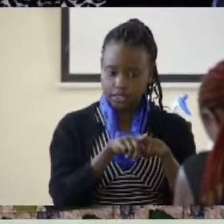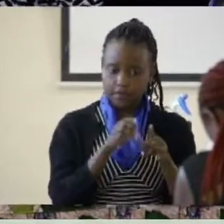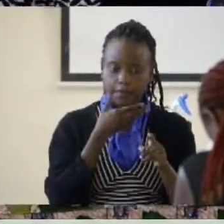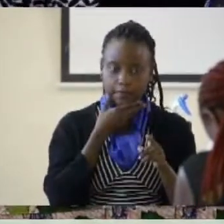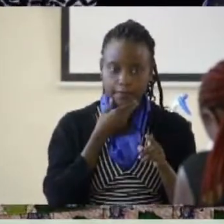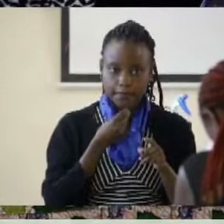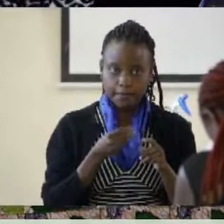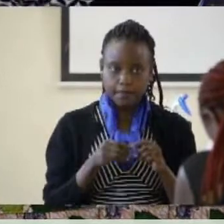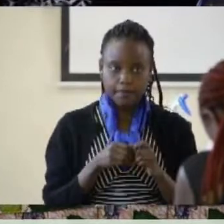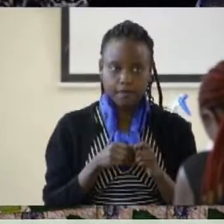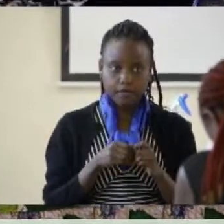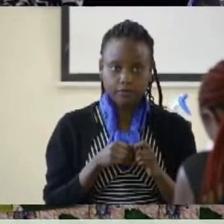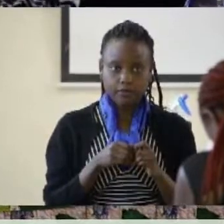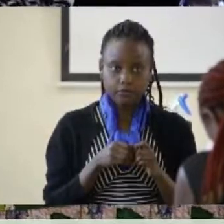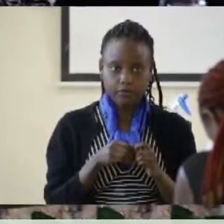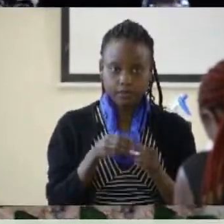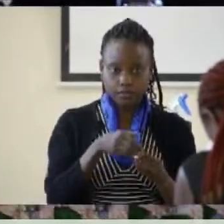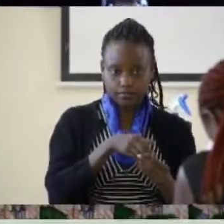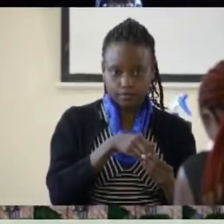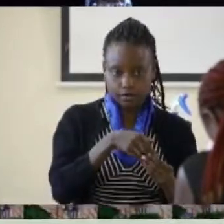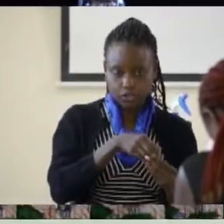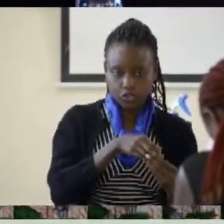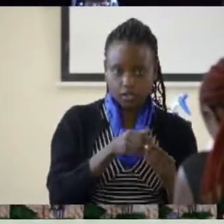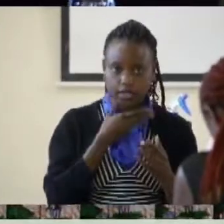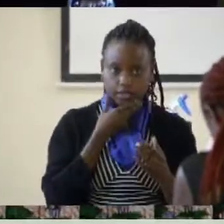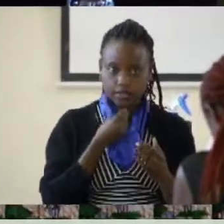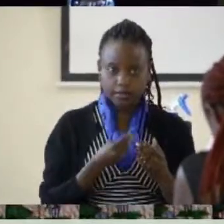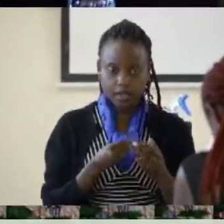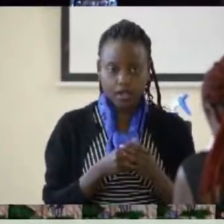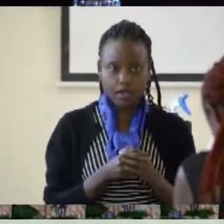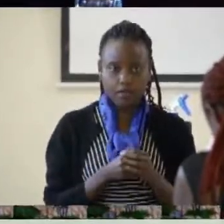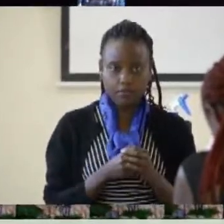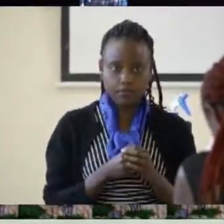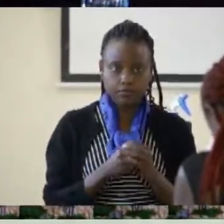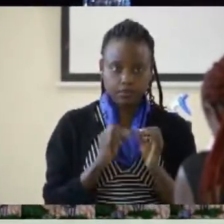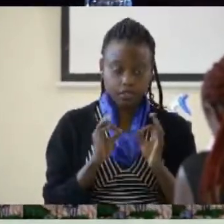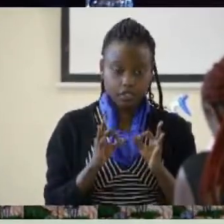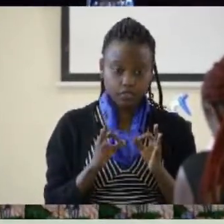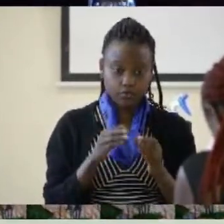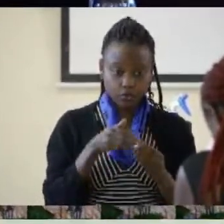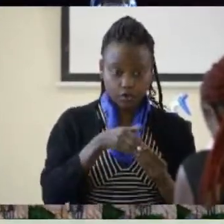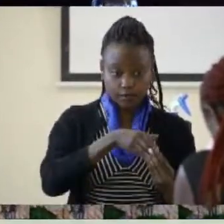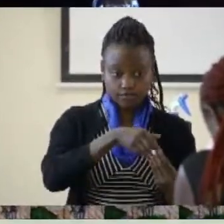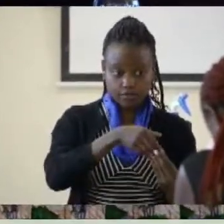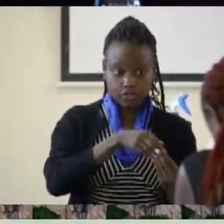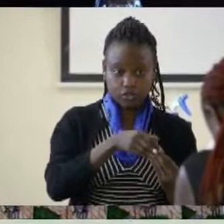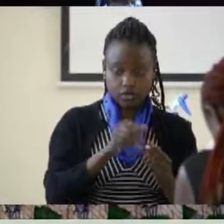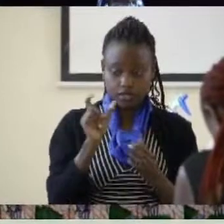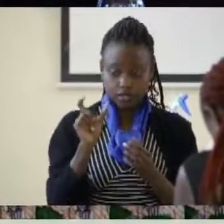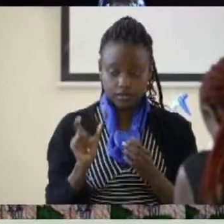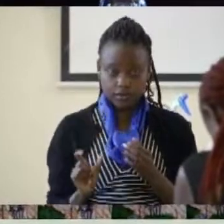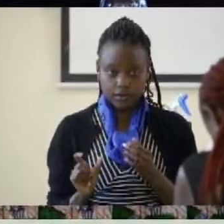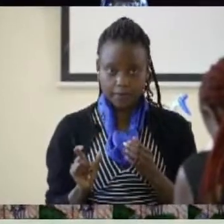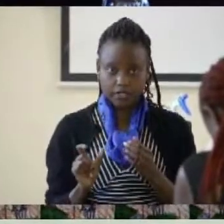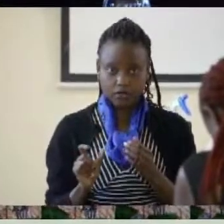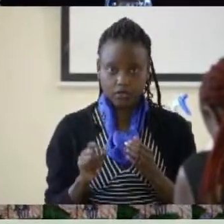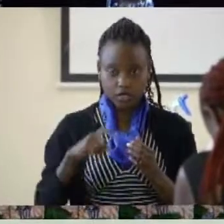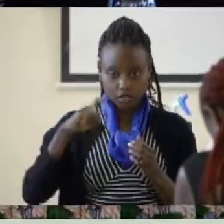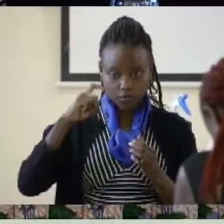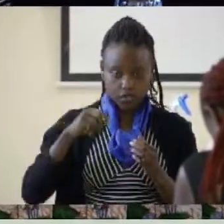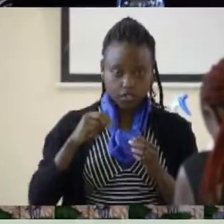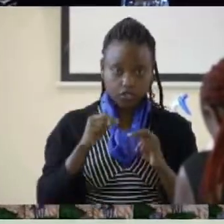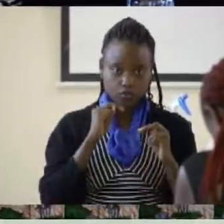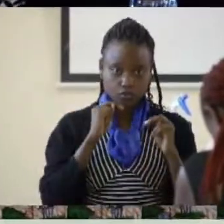the marginalized male. Because if you're a marginalized person, then you have to negotiate